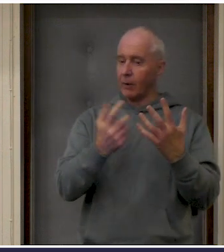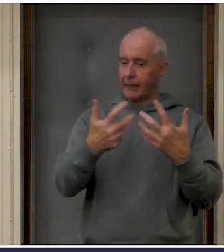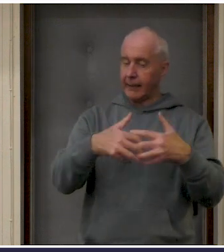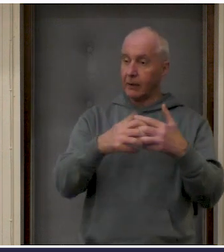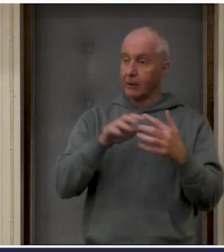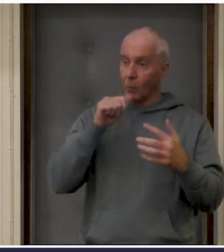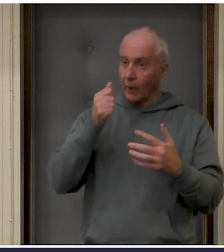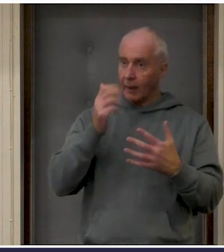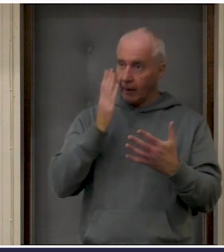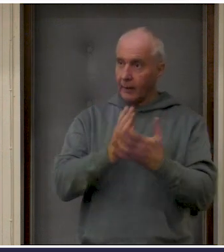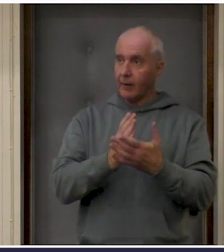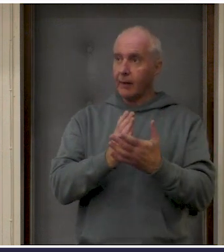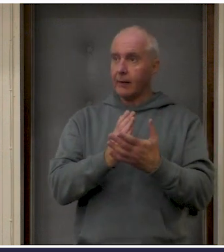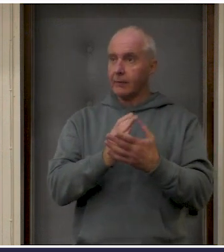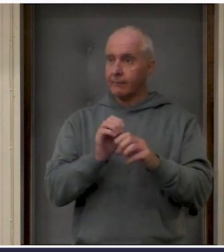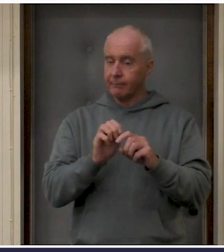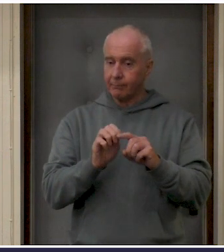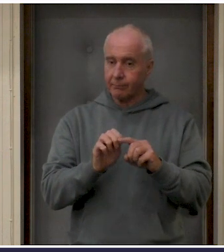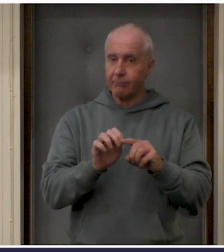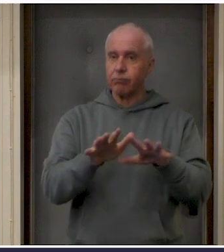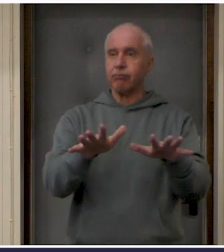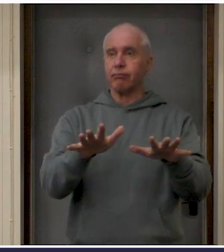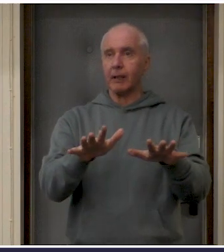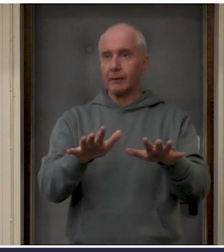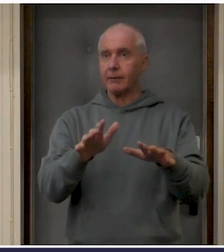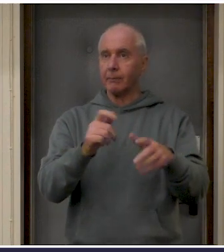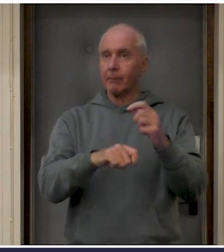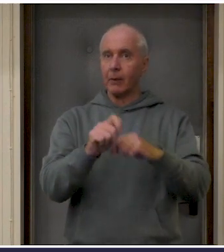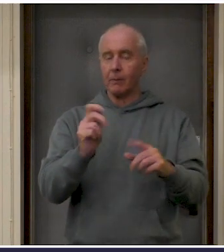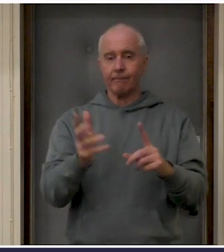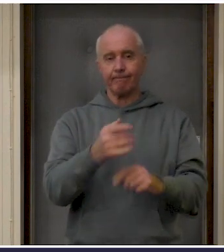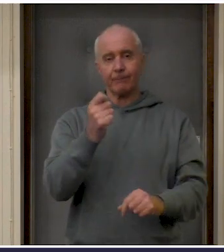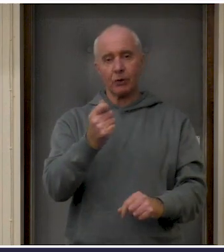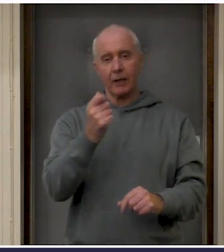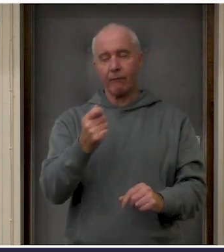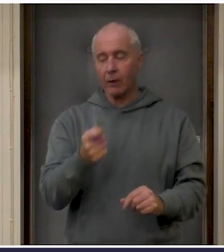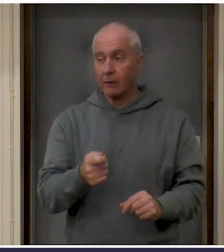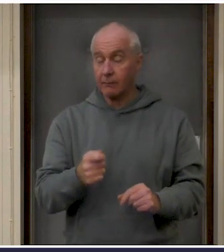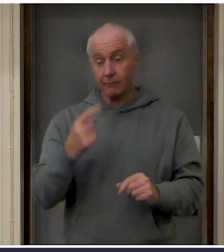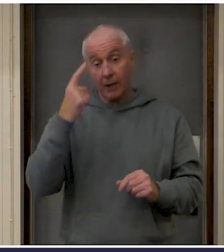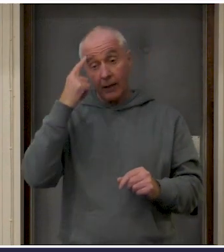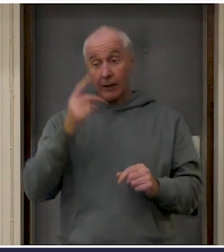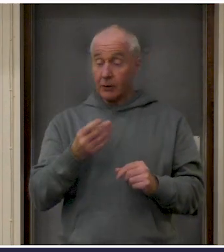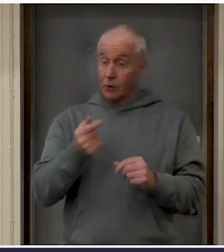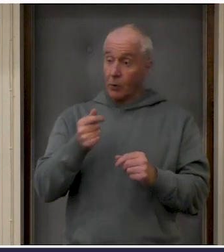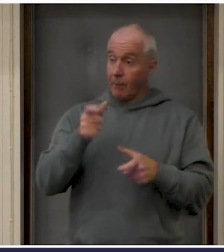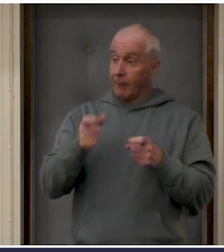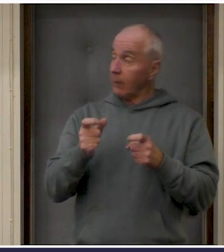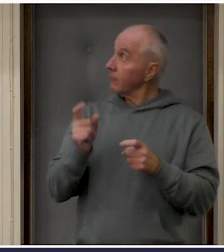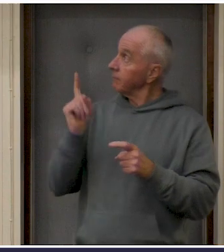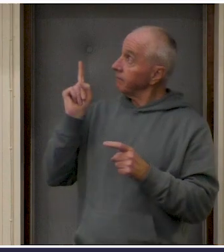going to be deployed at fleet scale and be successful. I would say some of the people on the top